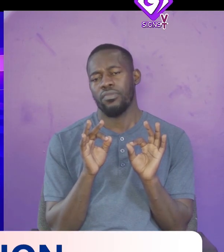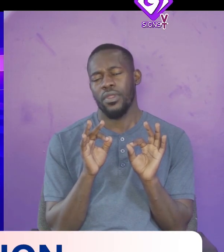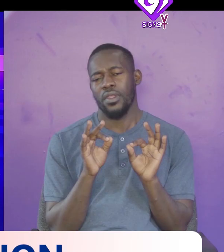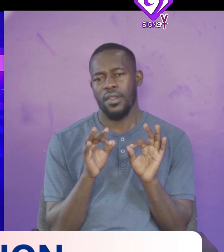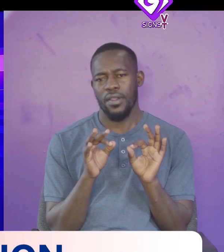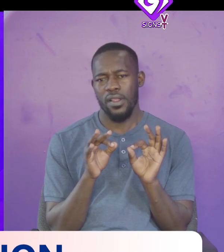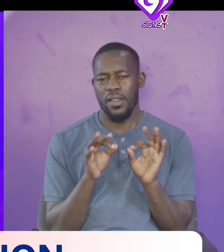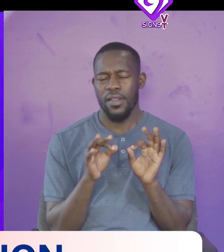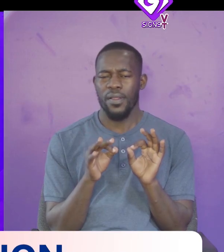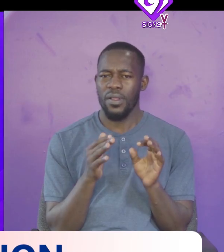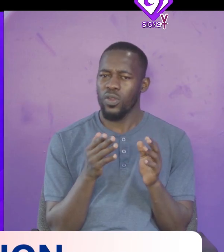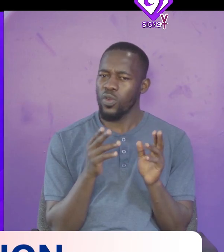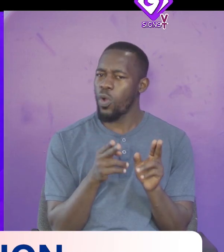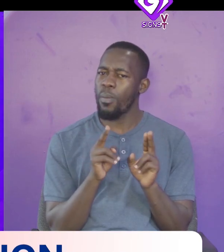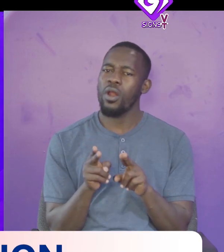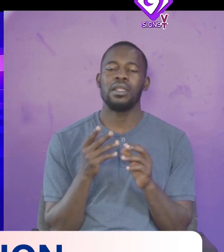those things that basically